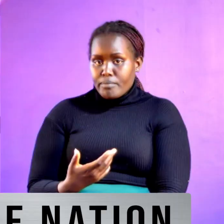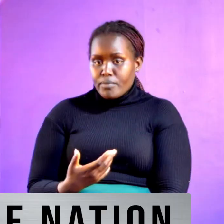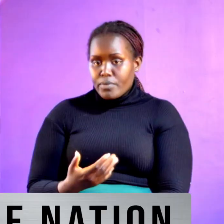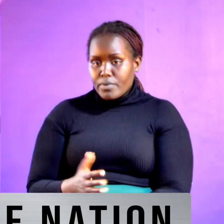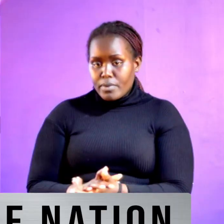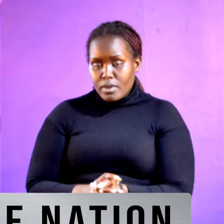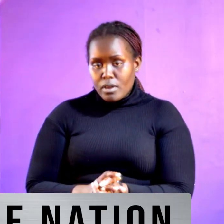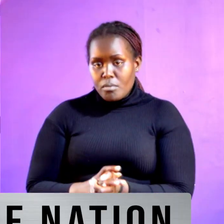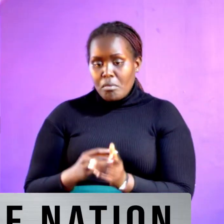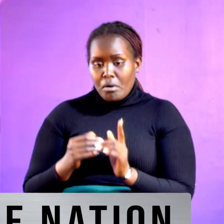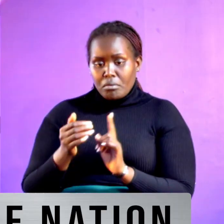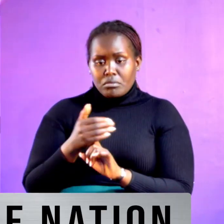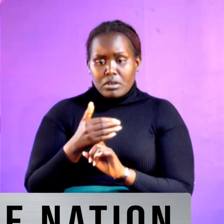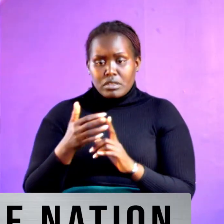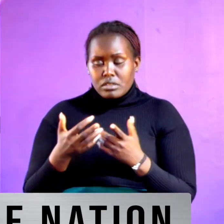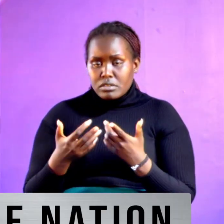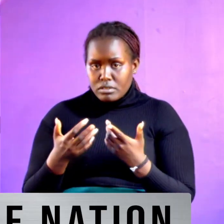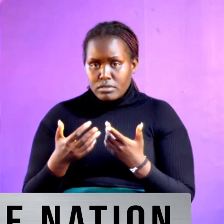subordinated